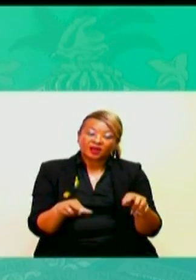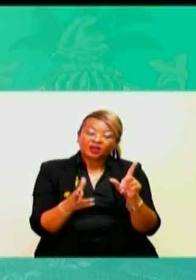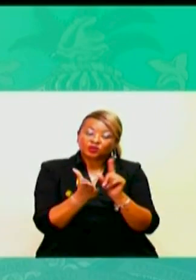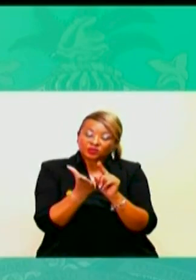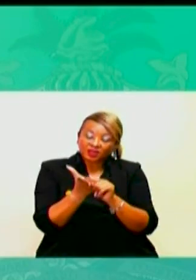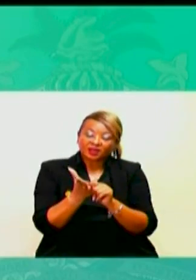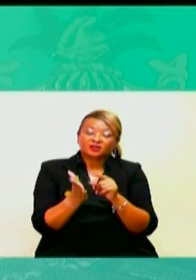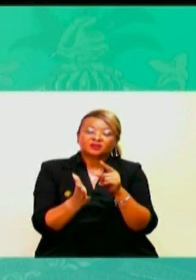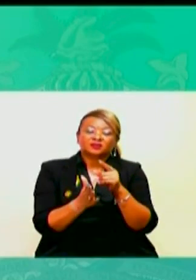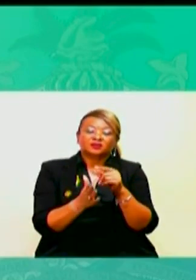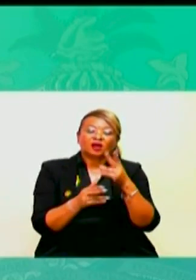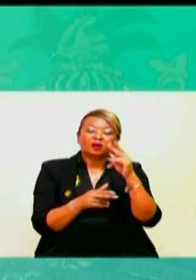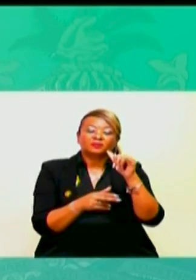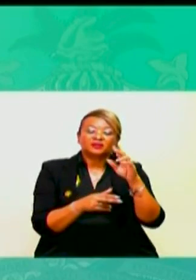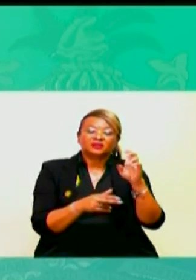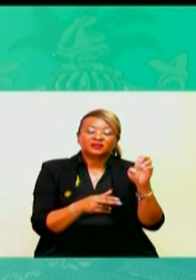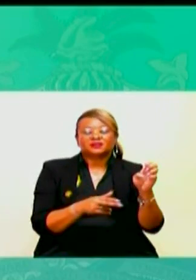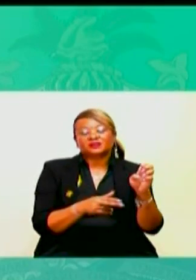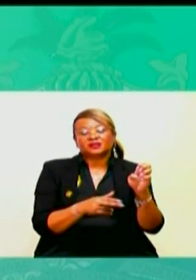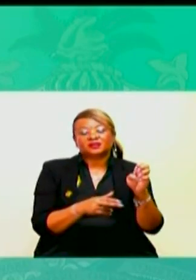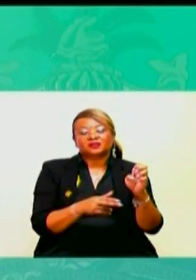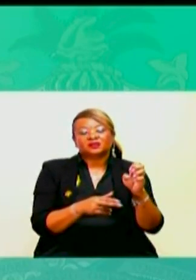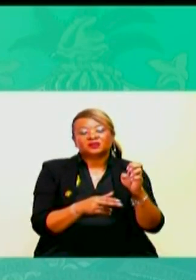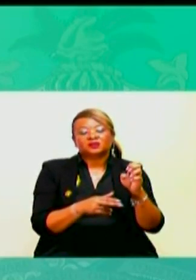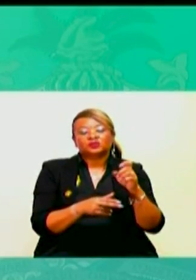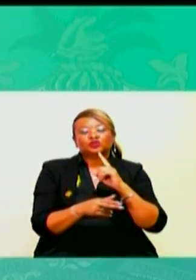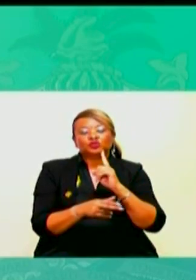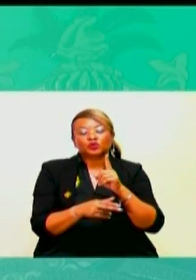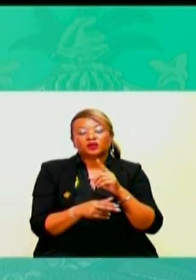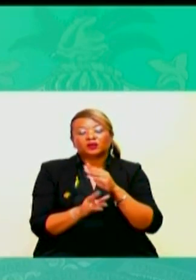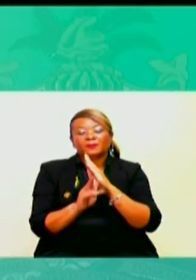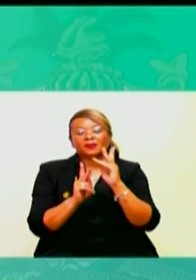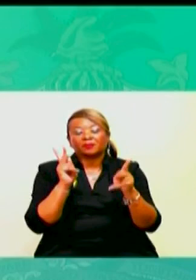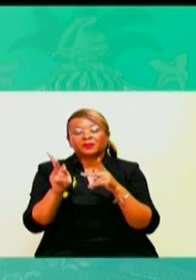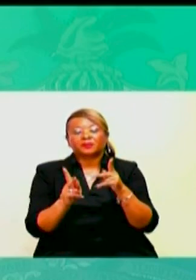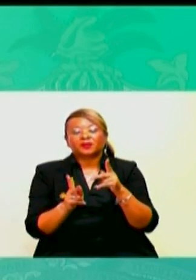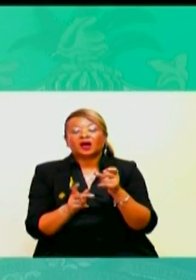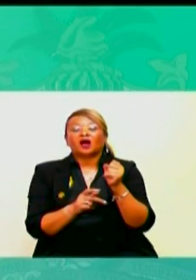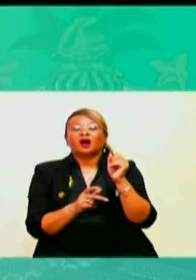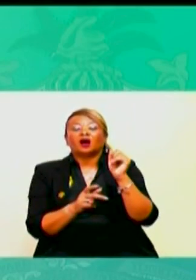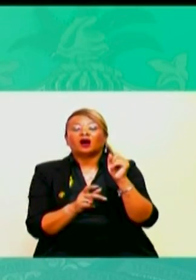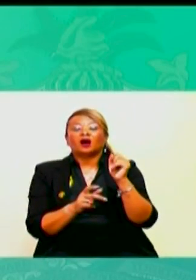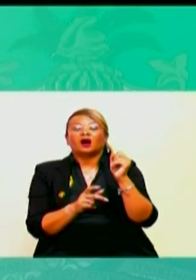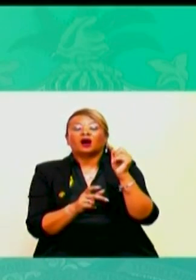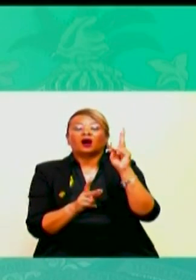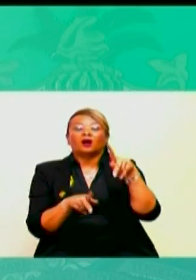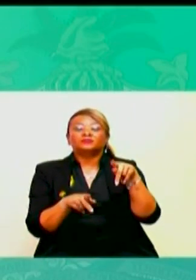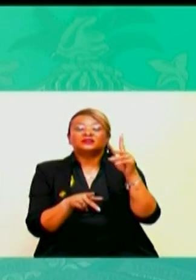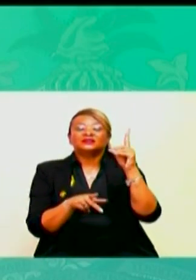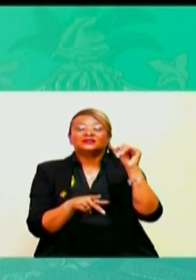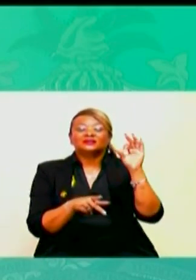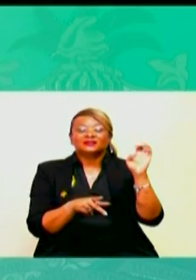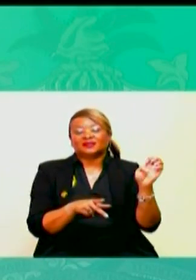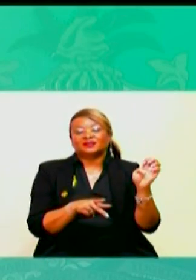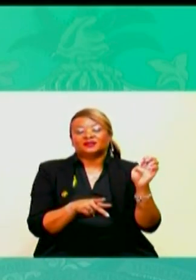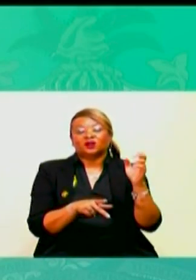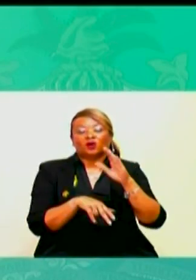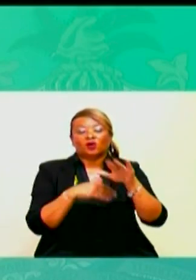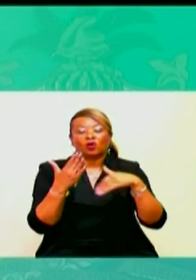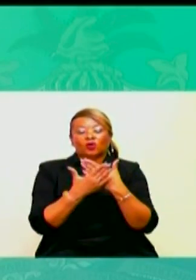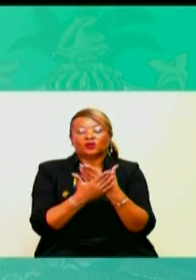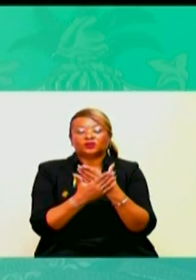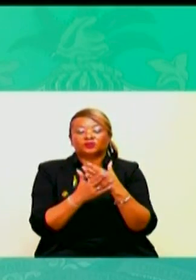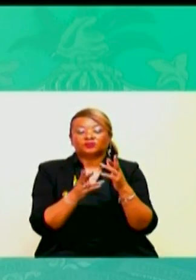of the updating to ensure that the Bahamian society is kept up to date in respect to our labor force. Yeah. Madam Speaker,